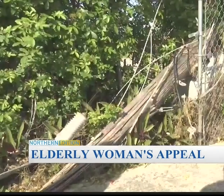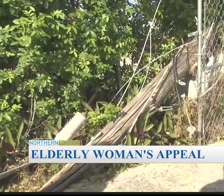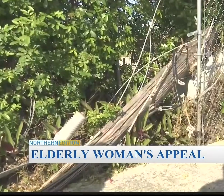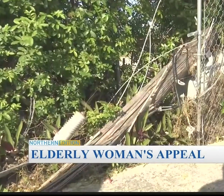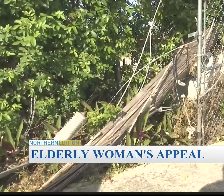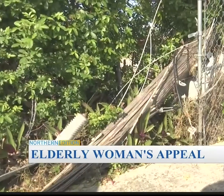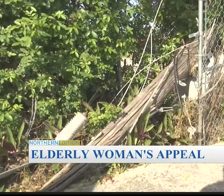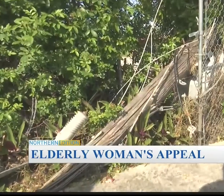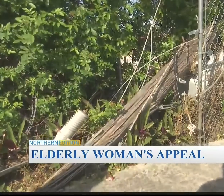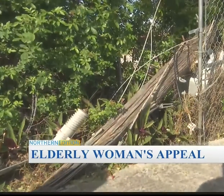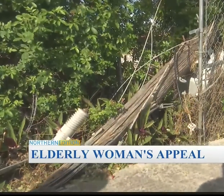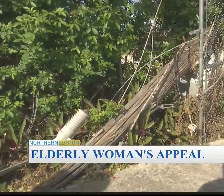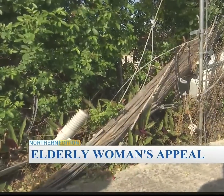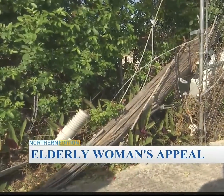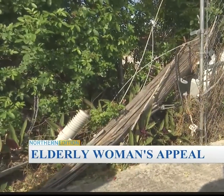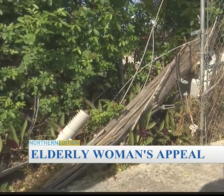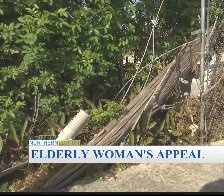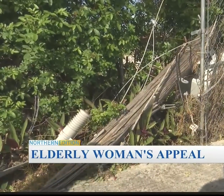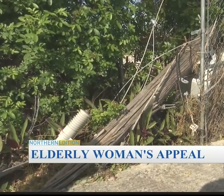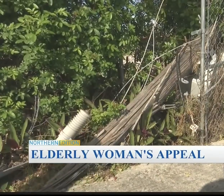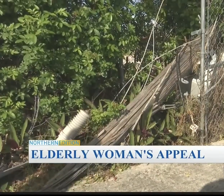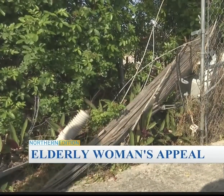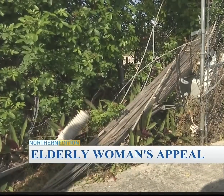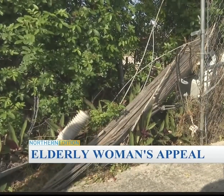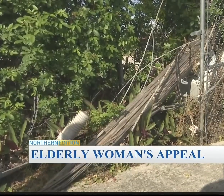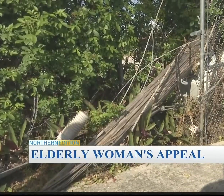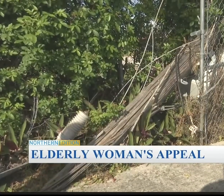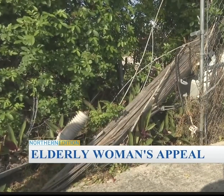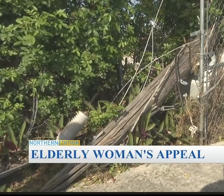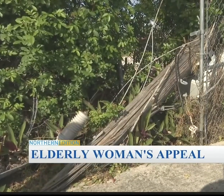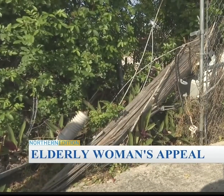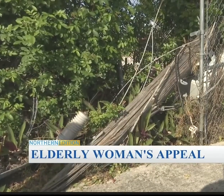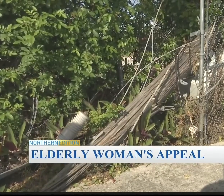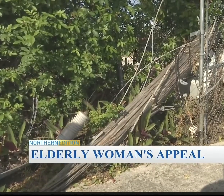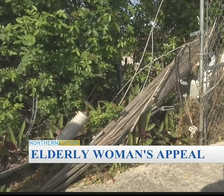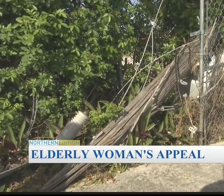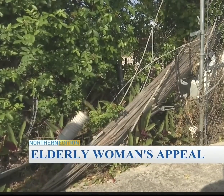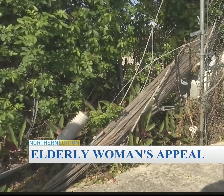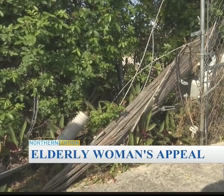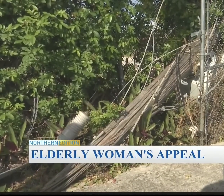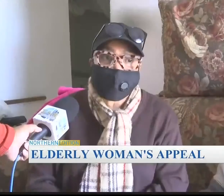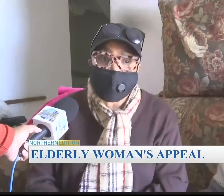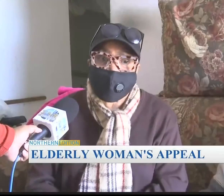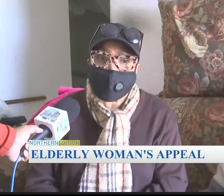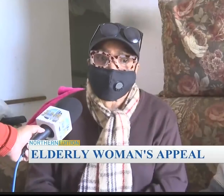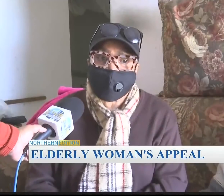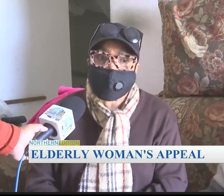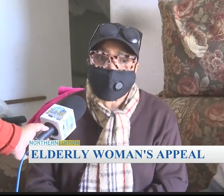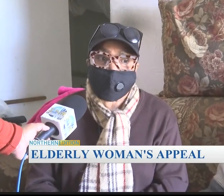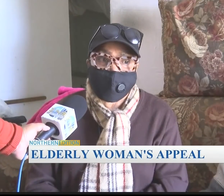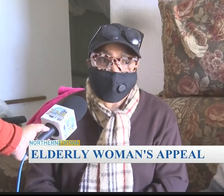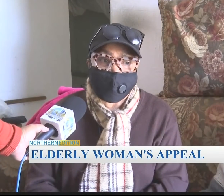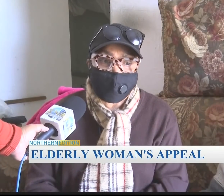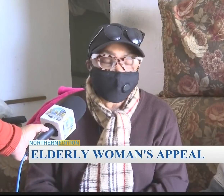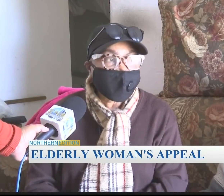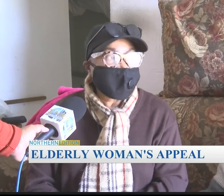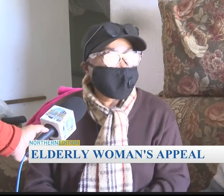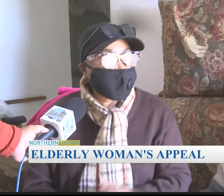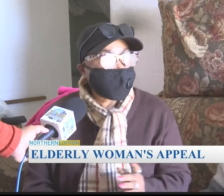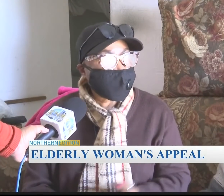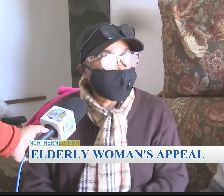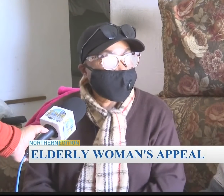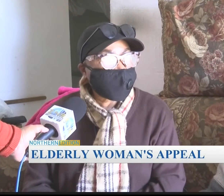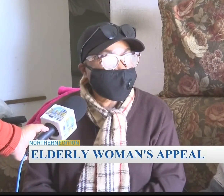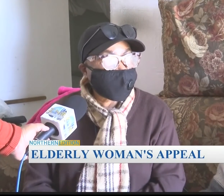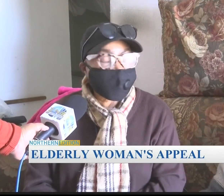Power. Lightbourne says the matter was reported several times, but to no avail. It is still on the books to be removed.